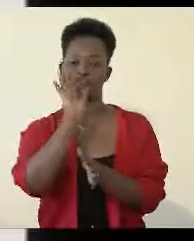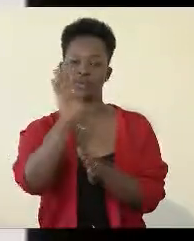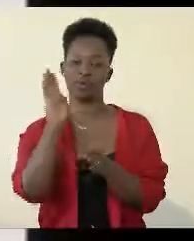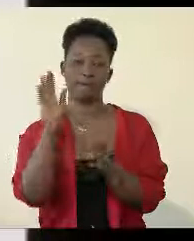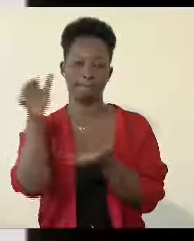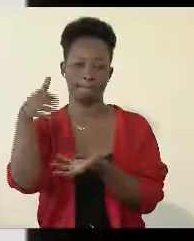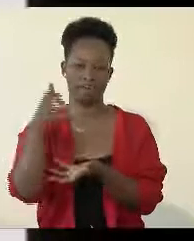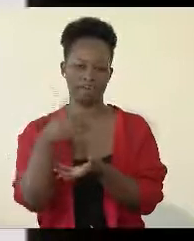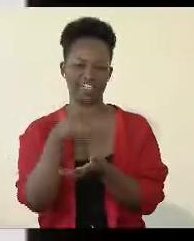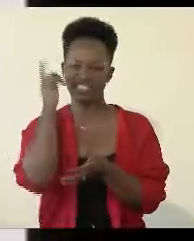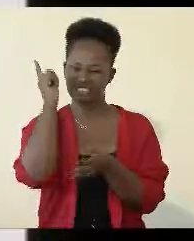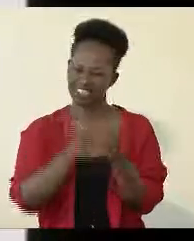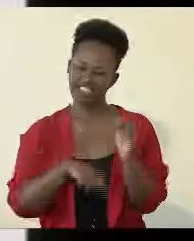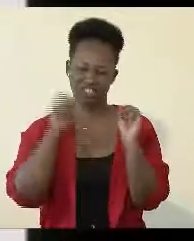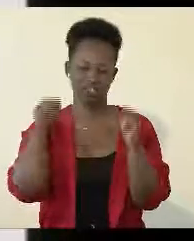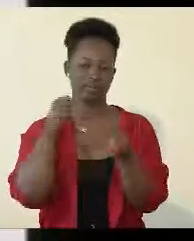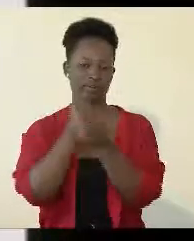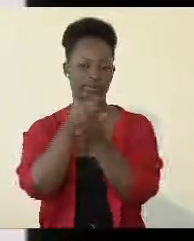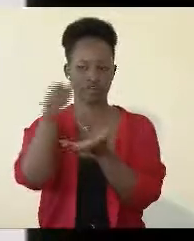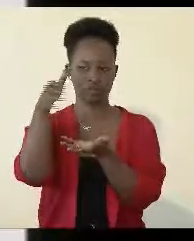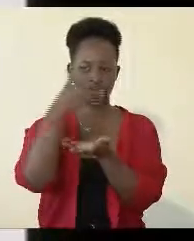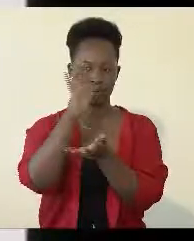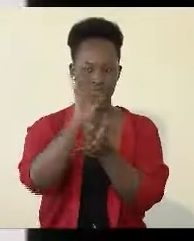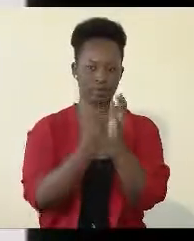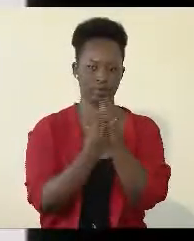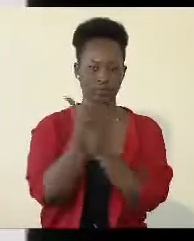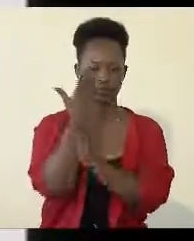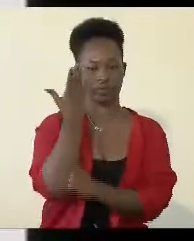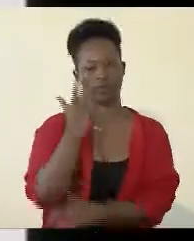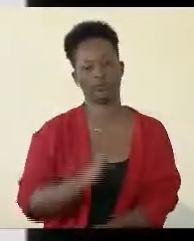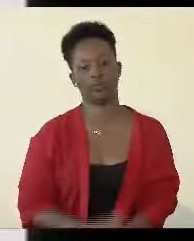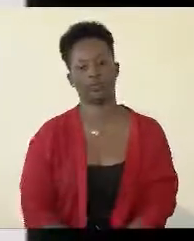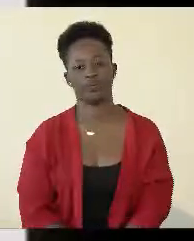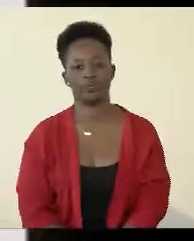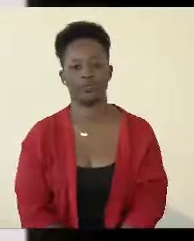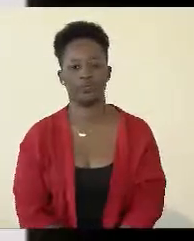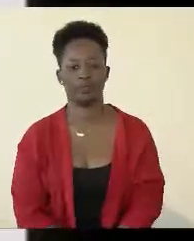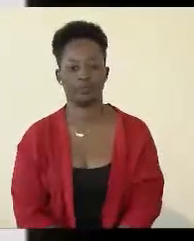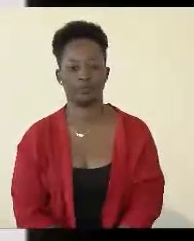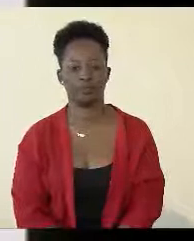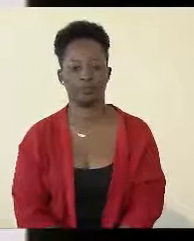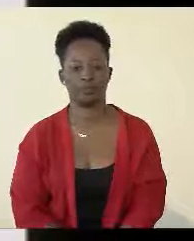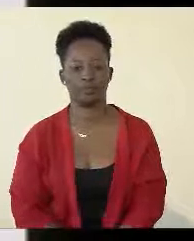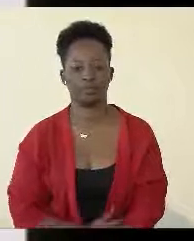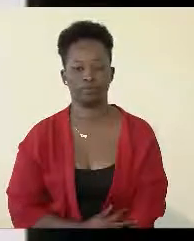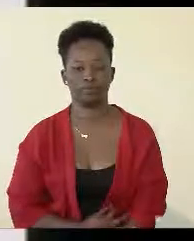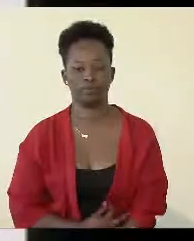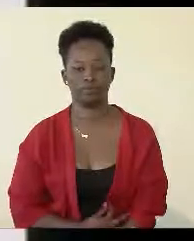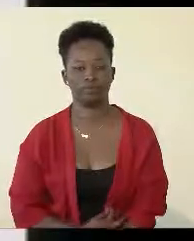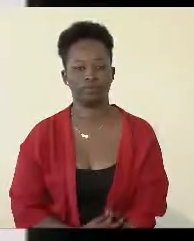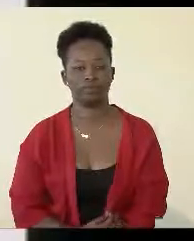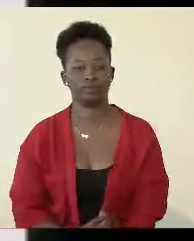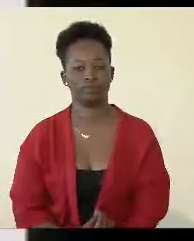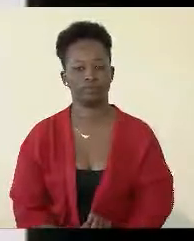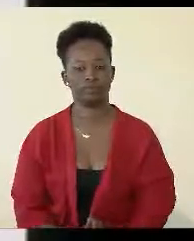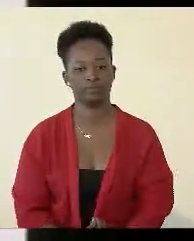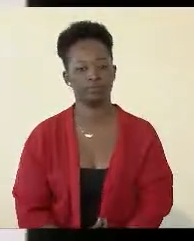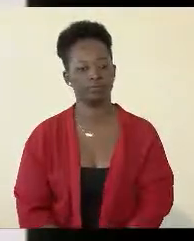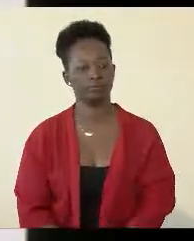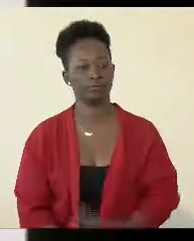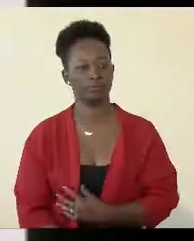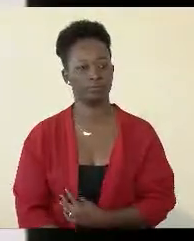think would favor the growth and expansion of your supermarket. Factors you think. Here you look